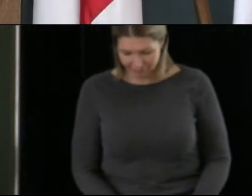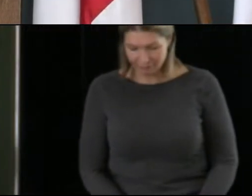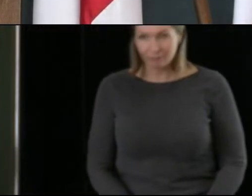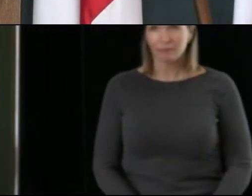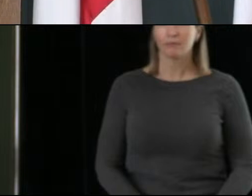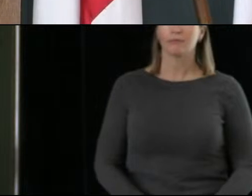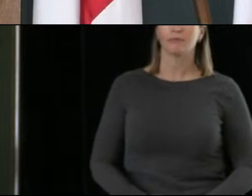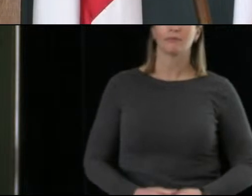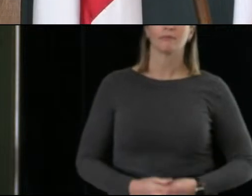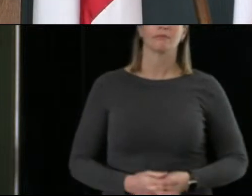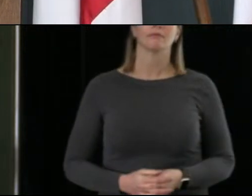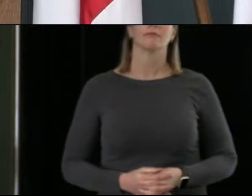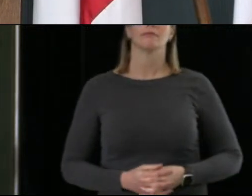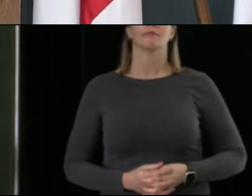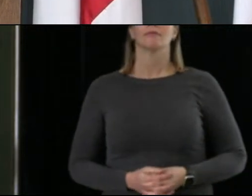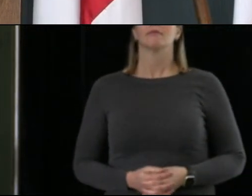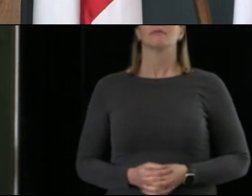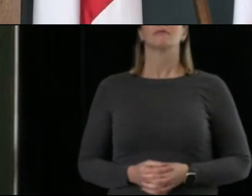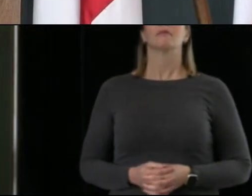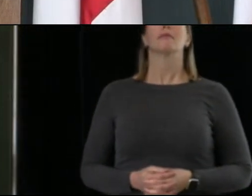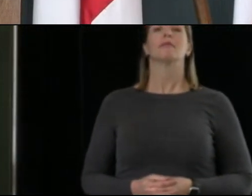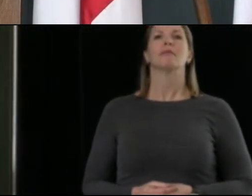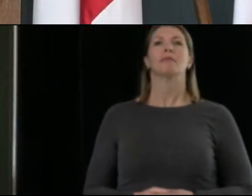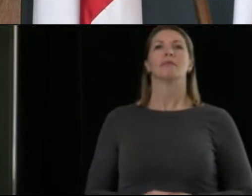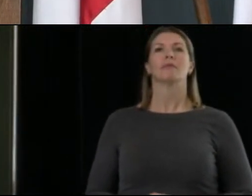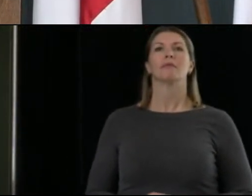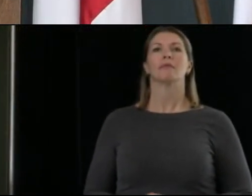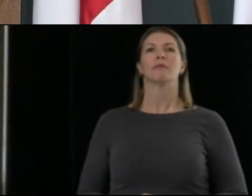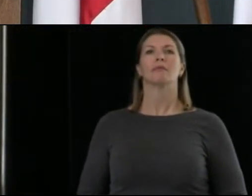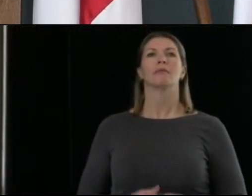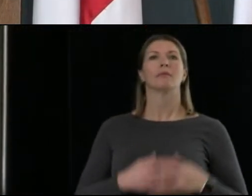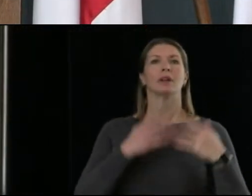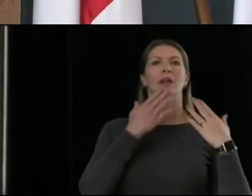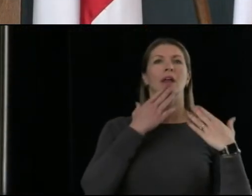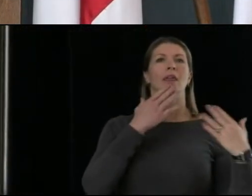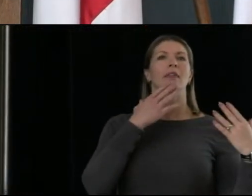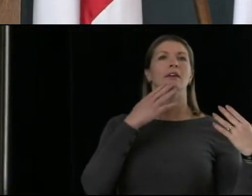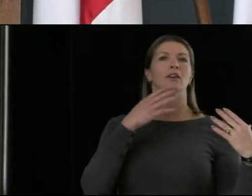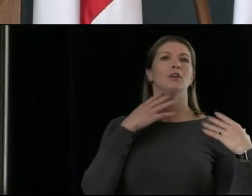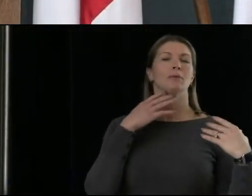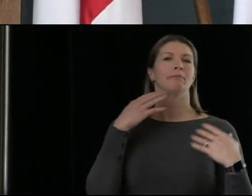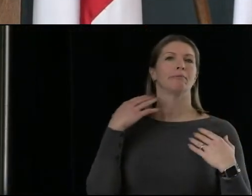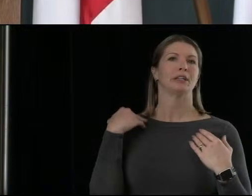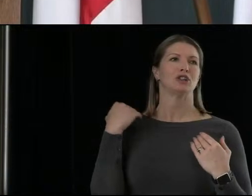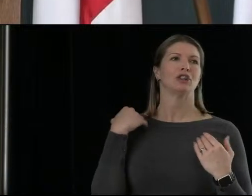Thank you, Minister. Please join me in welcoming